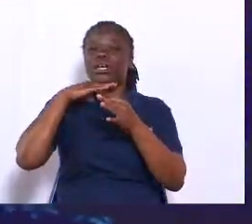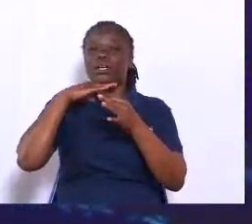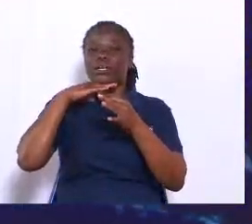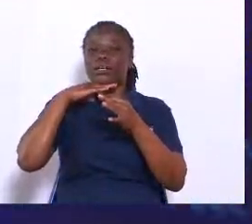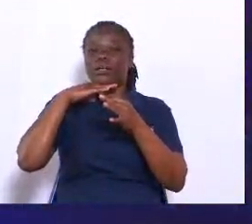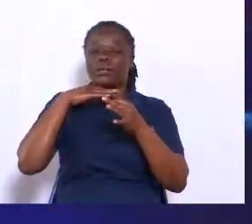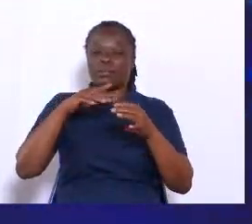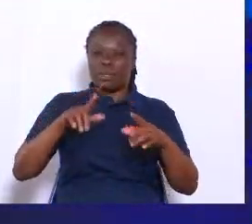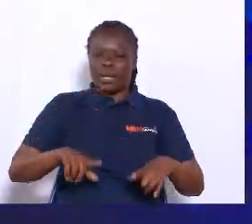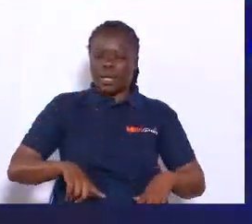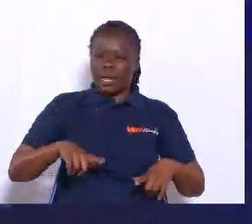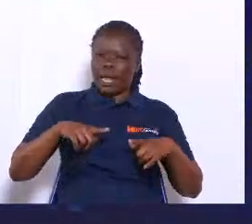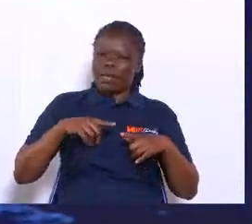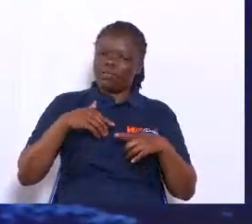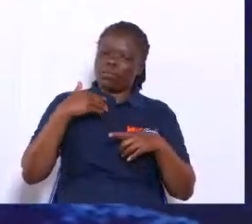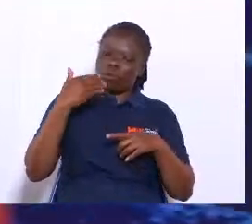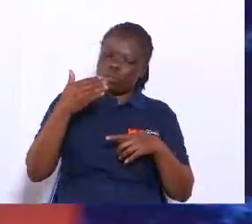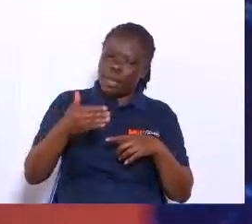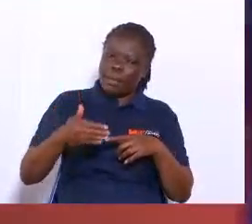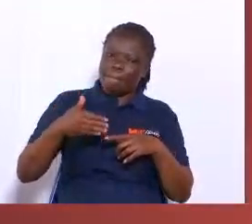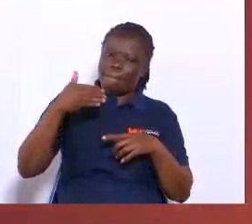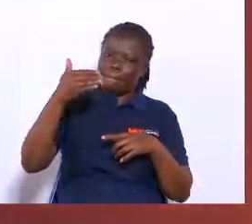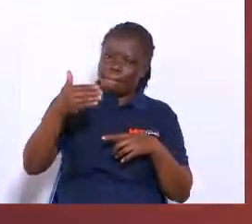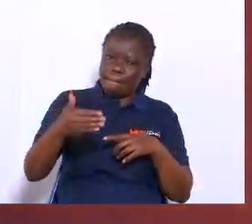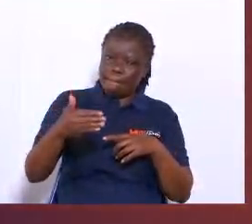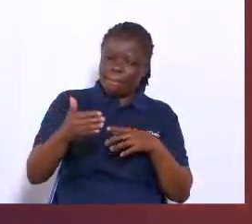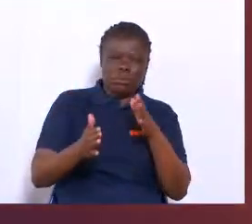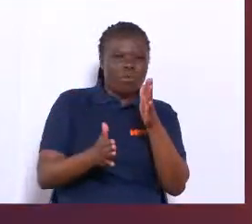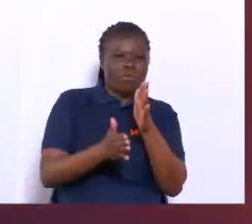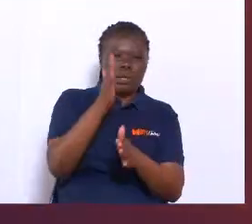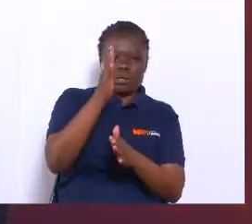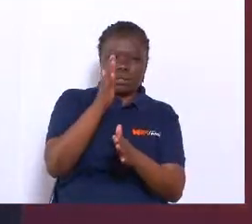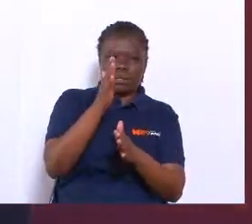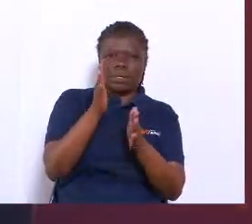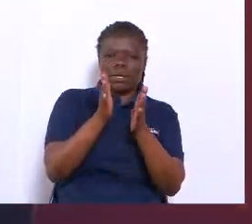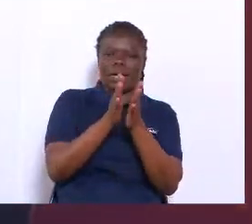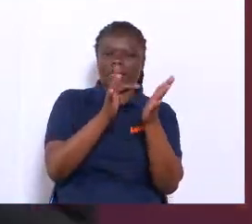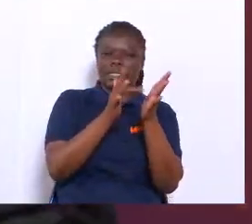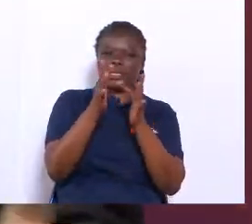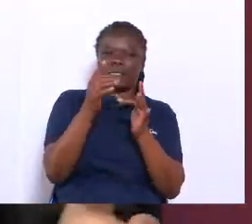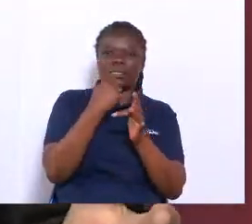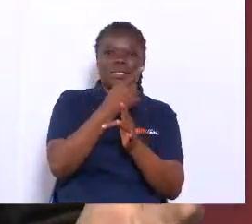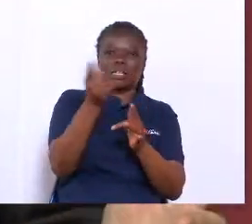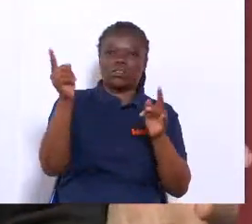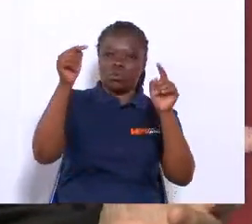Life goes by so fast. And Jesus says to you, to me,